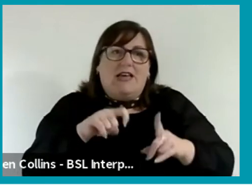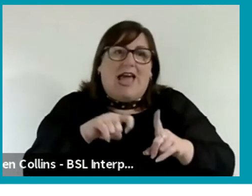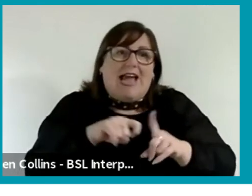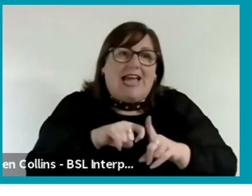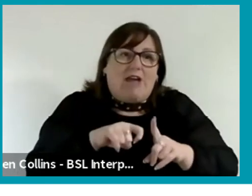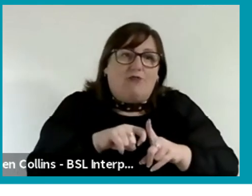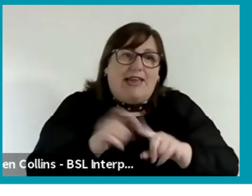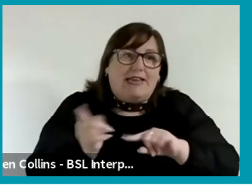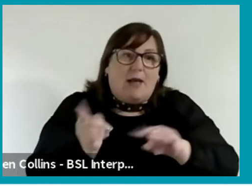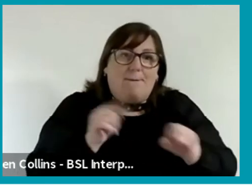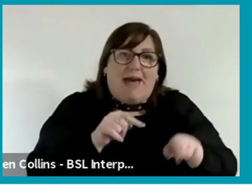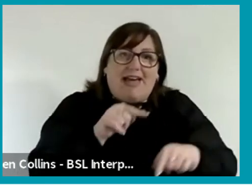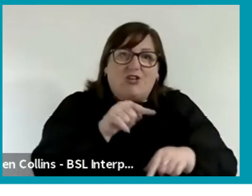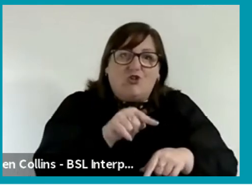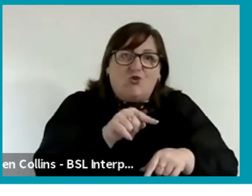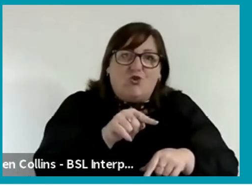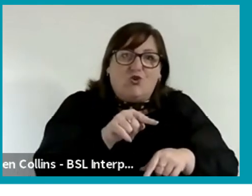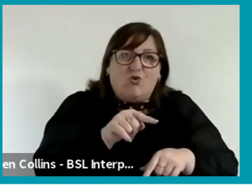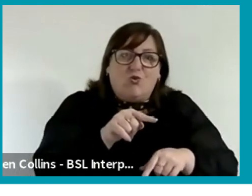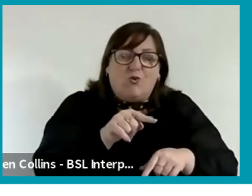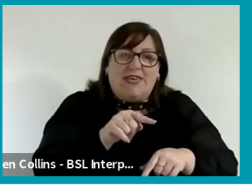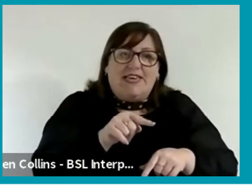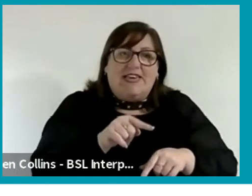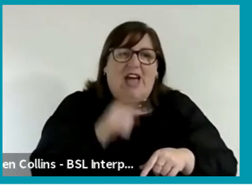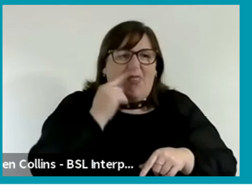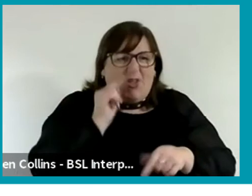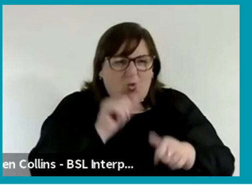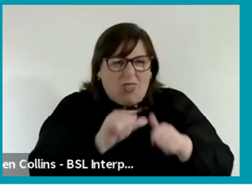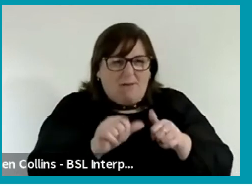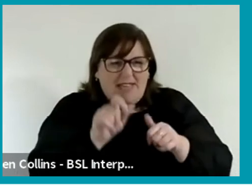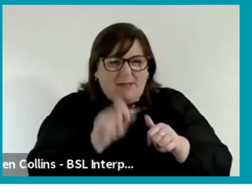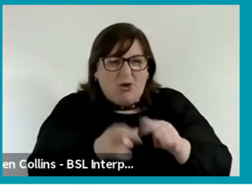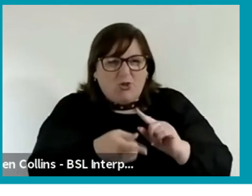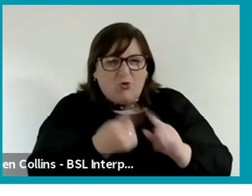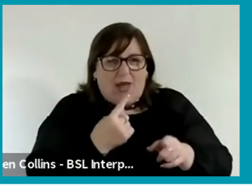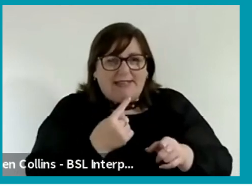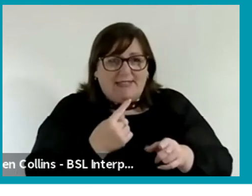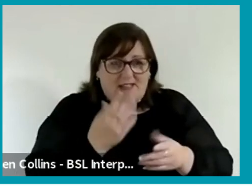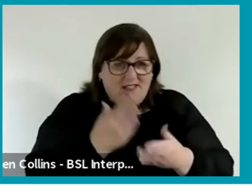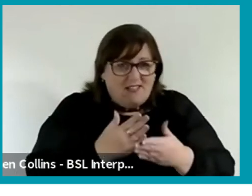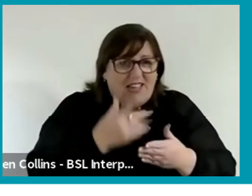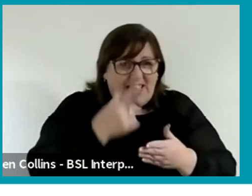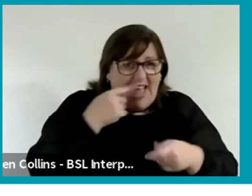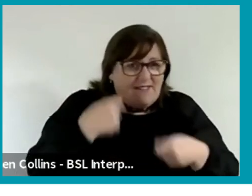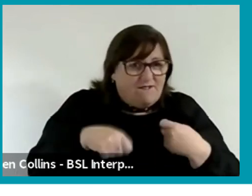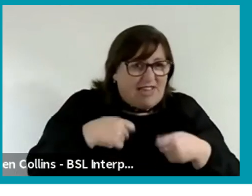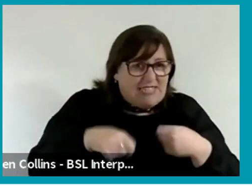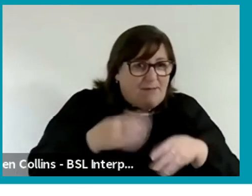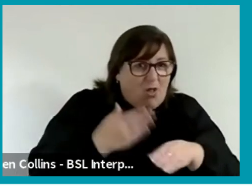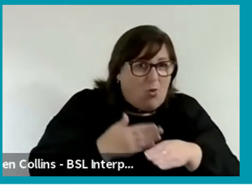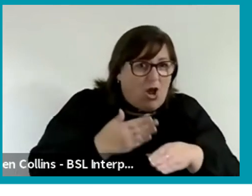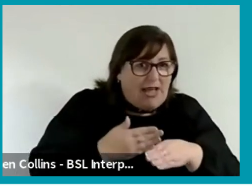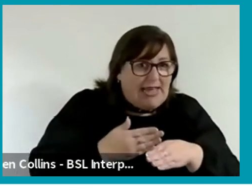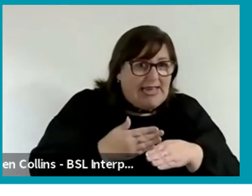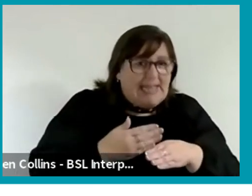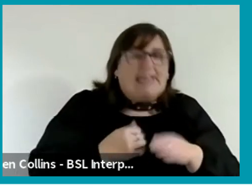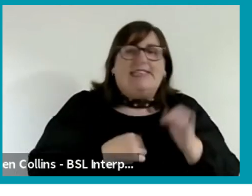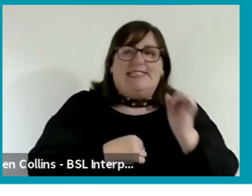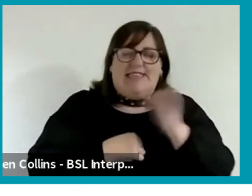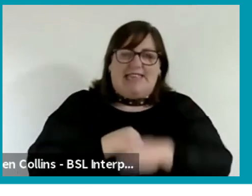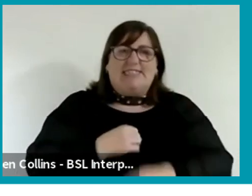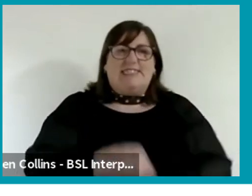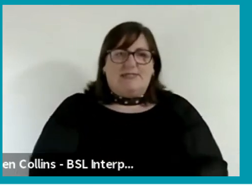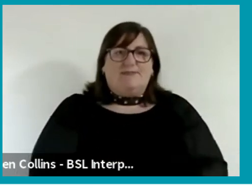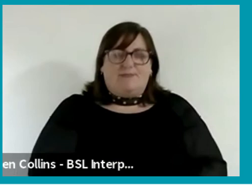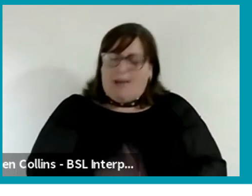because you'd be the best person to answer this, I think. So is there flexible working available to fit around my healthcare needs? There is flexible